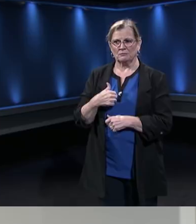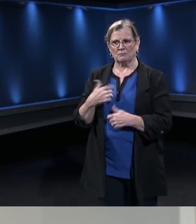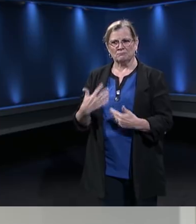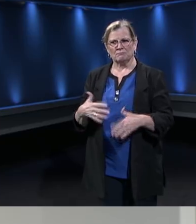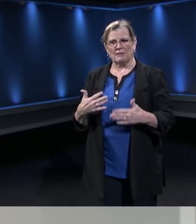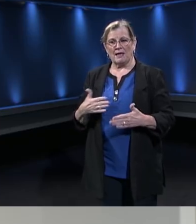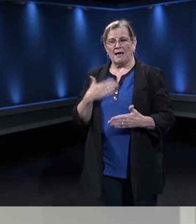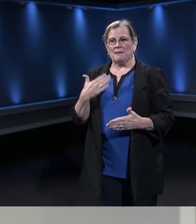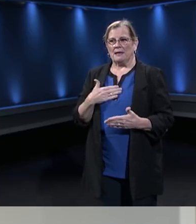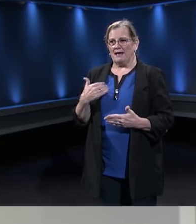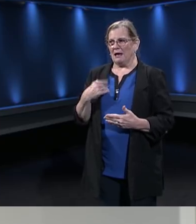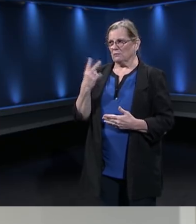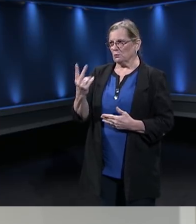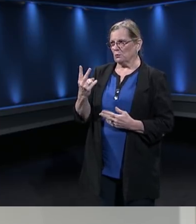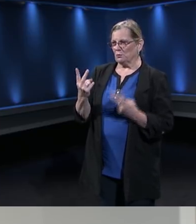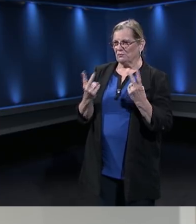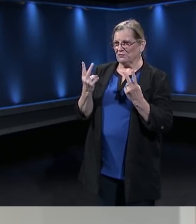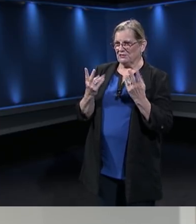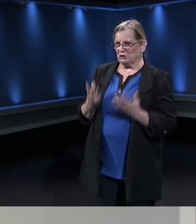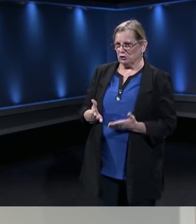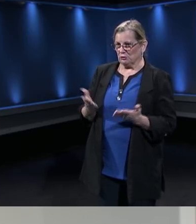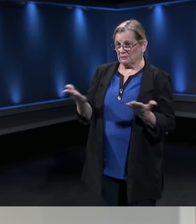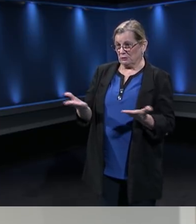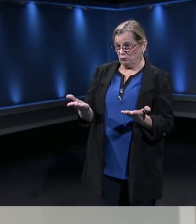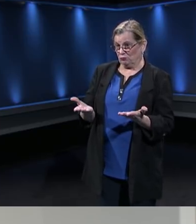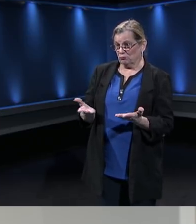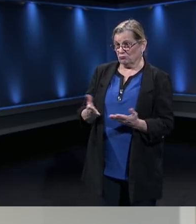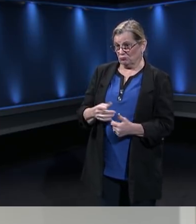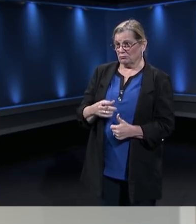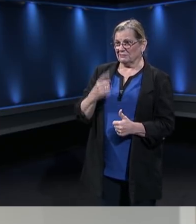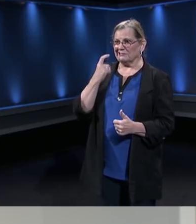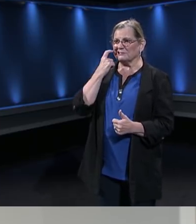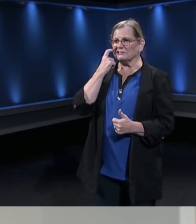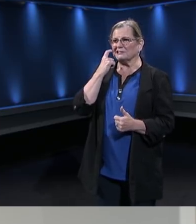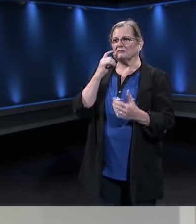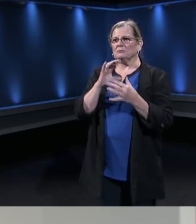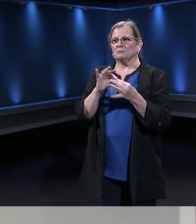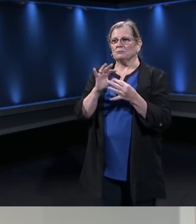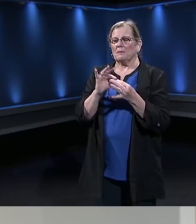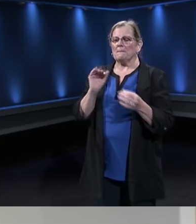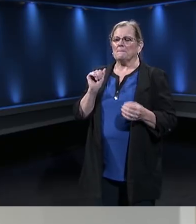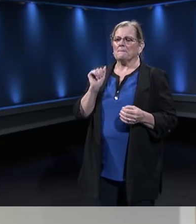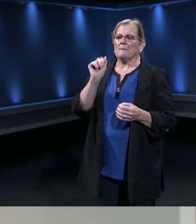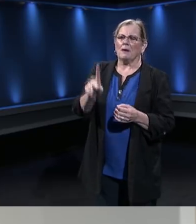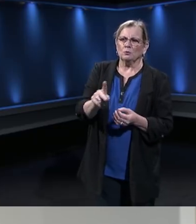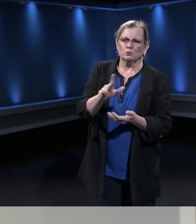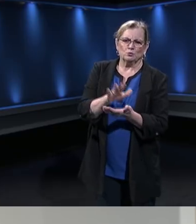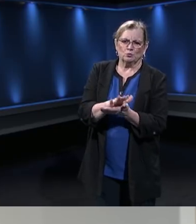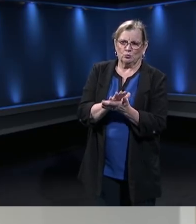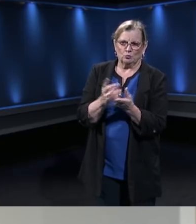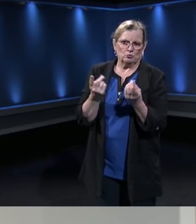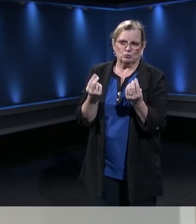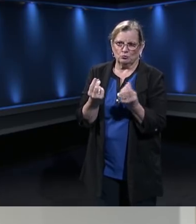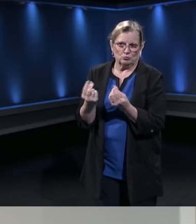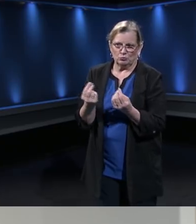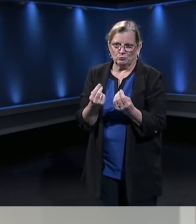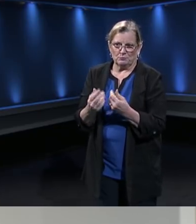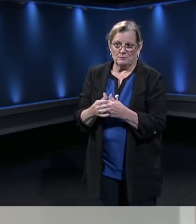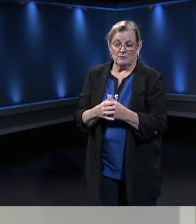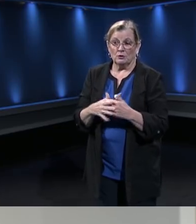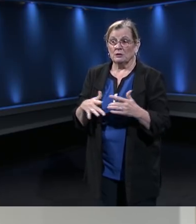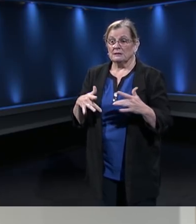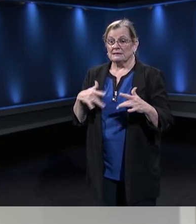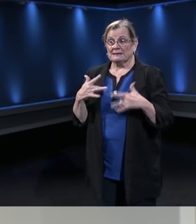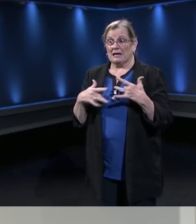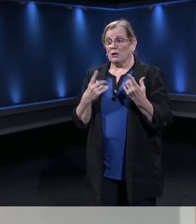week, to bring you the latest information on return to school. And we're really excited. We'll be taking some of your calls and some of your